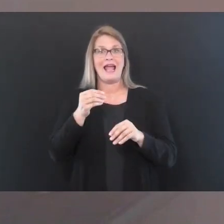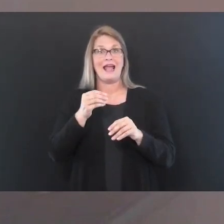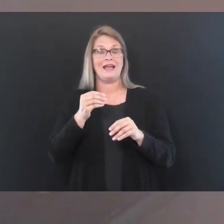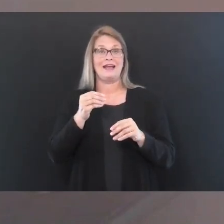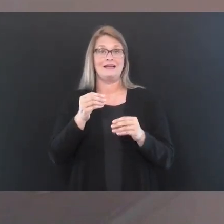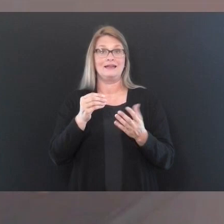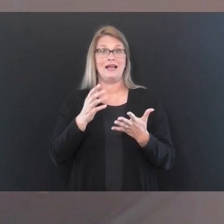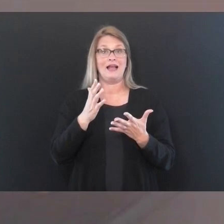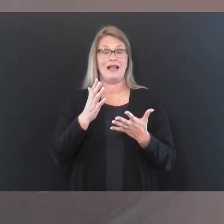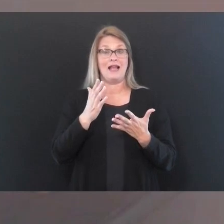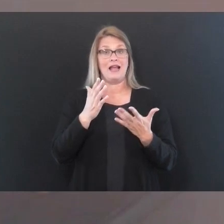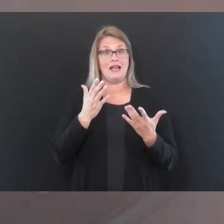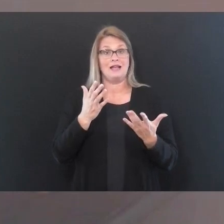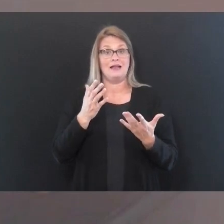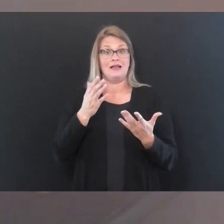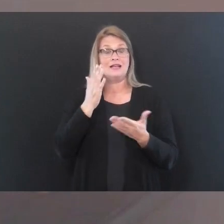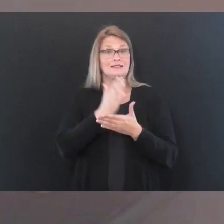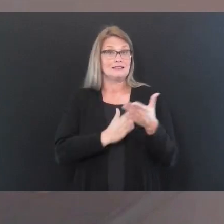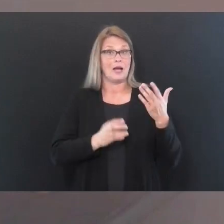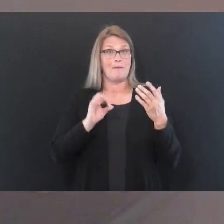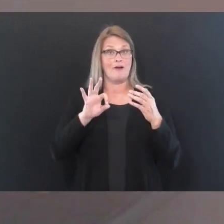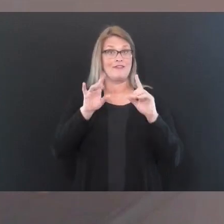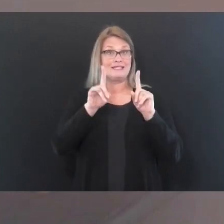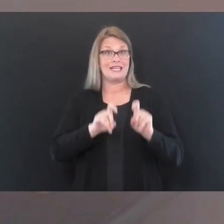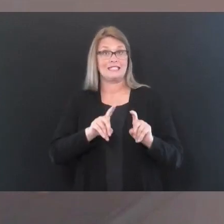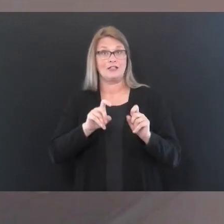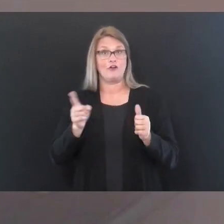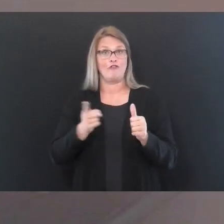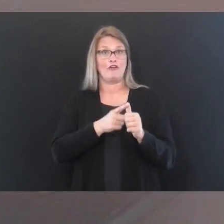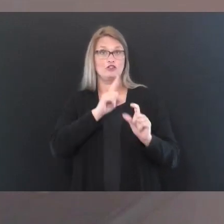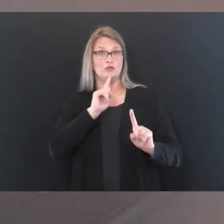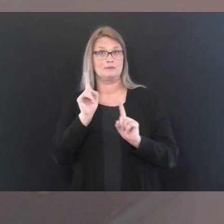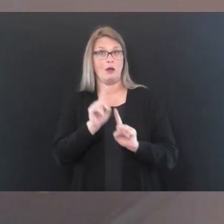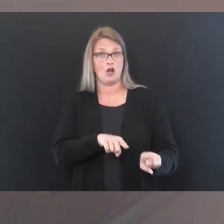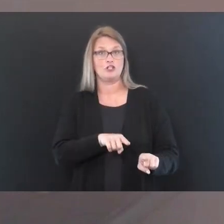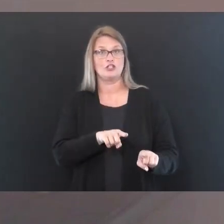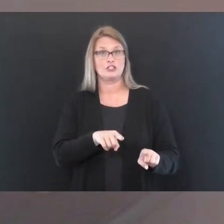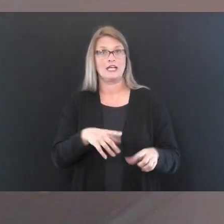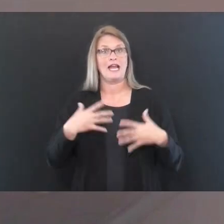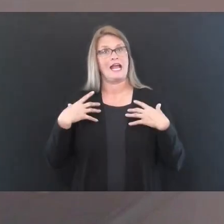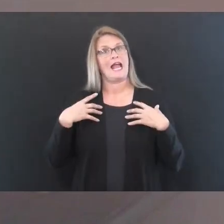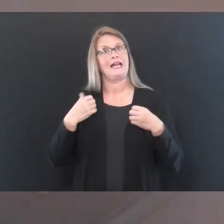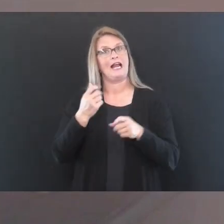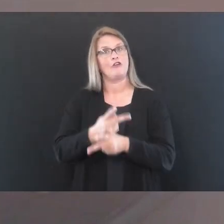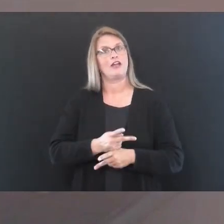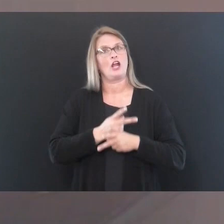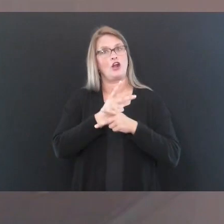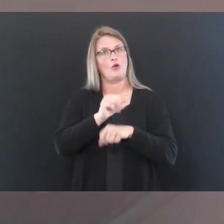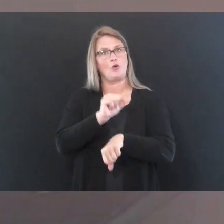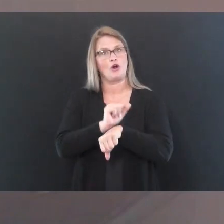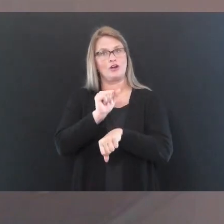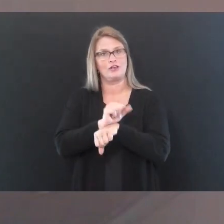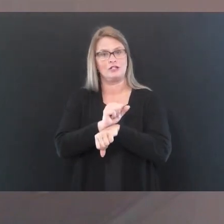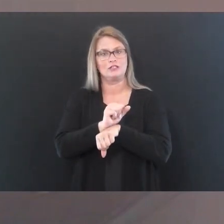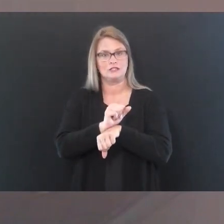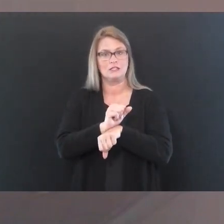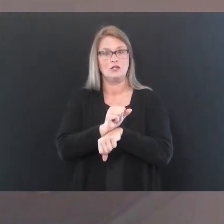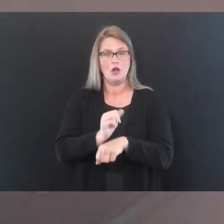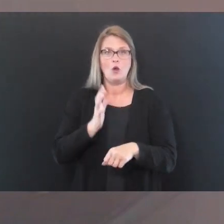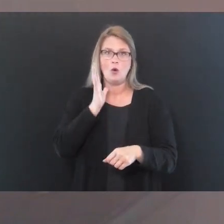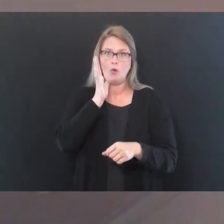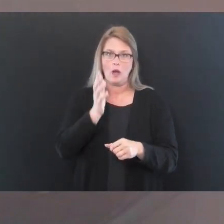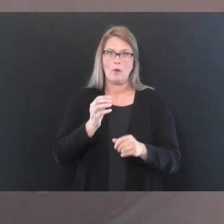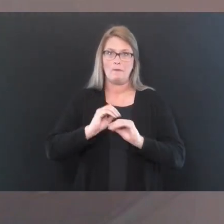testing, particularly among some of the first responders and some of our healthcare workers. So more to follow, but we need to lay that out